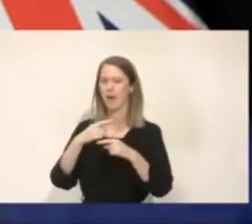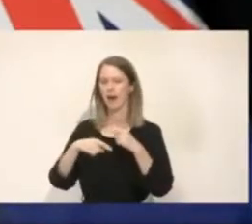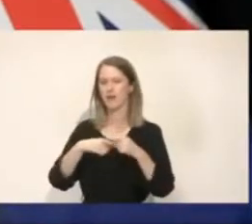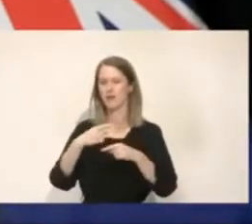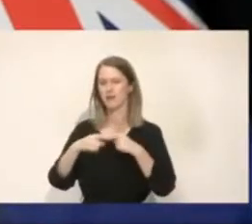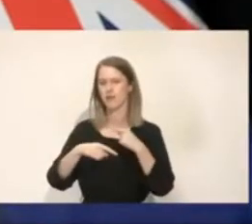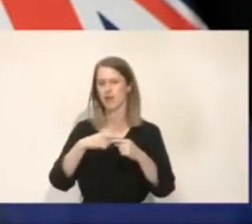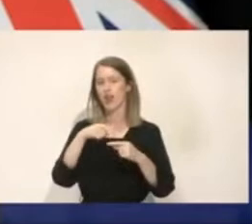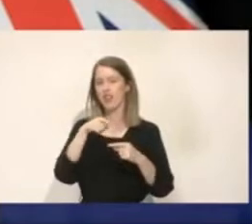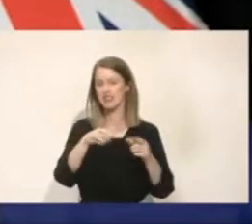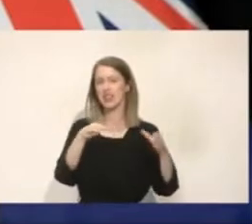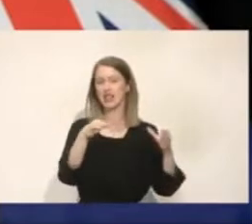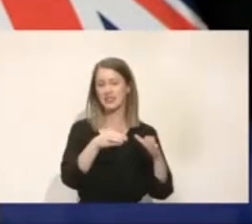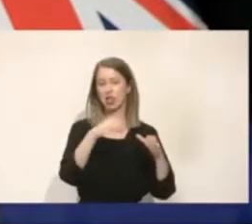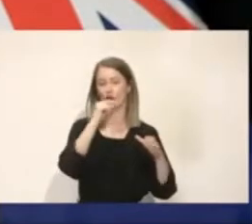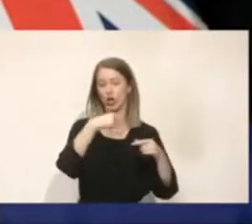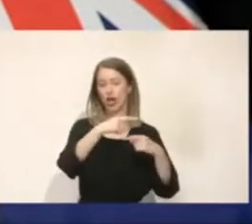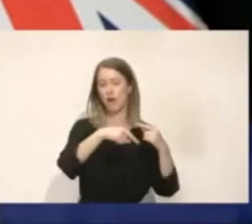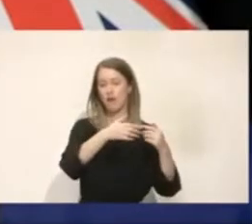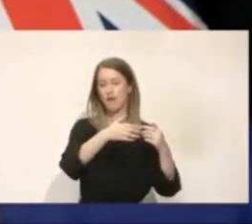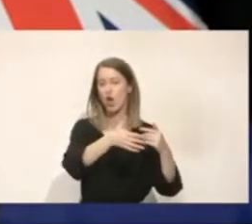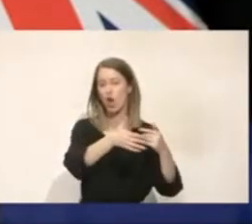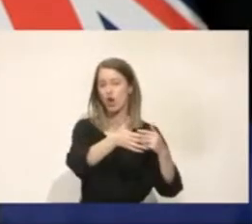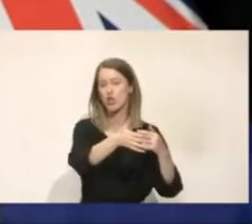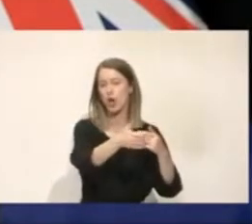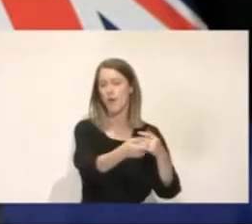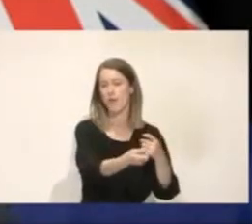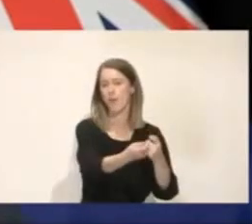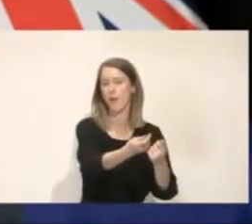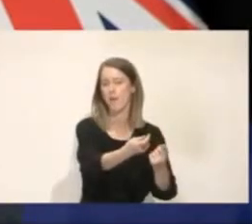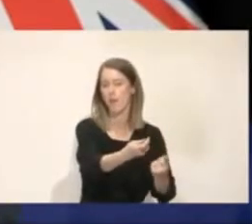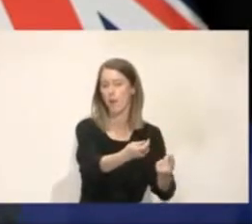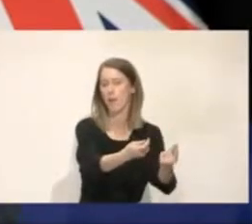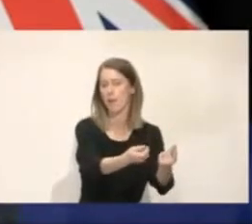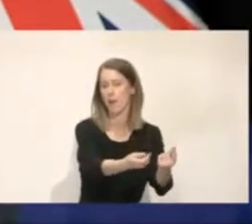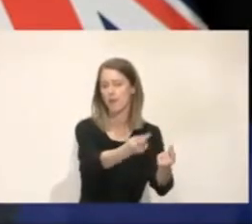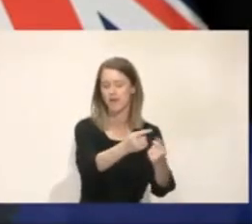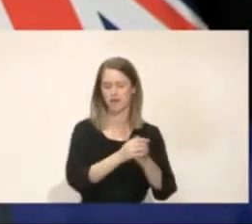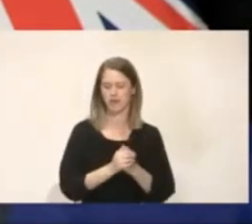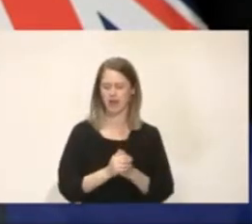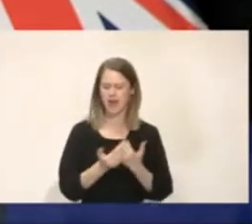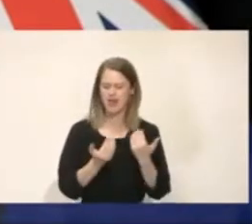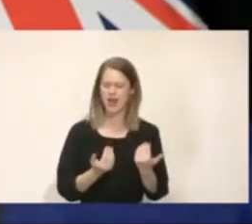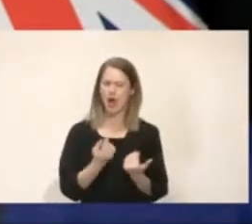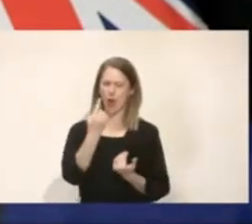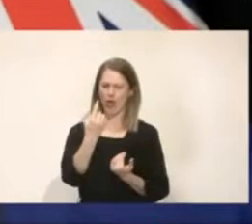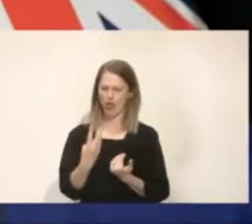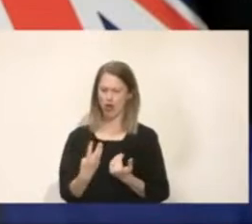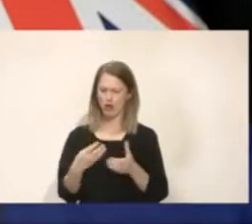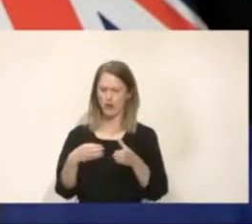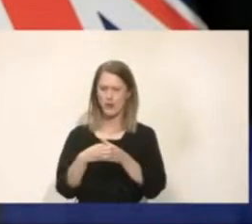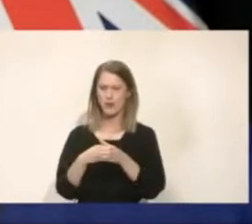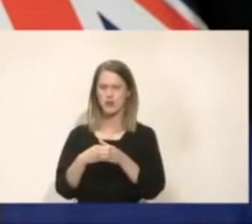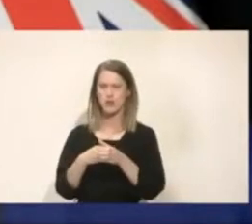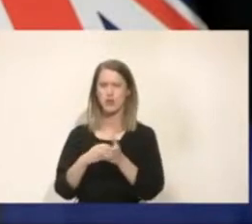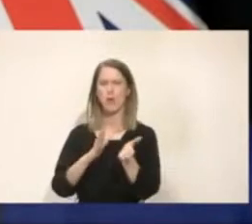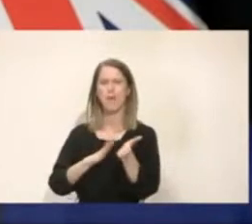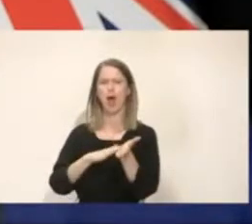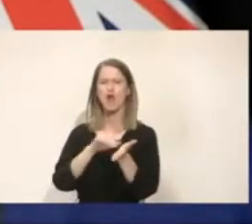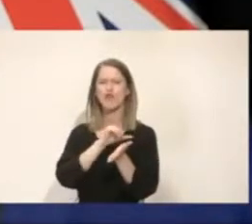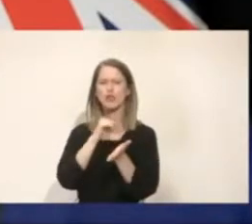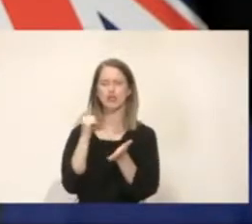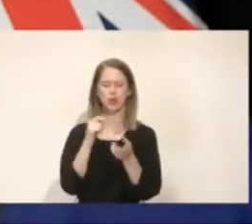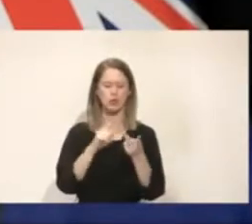this Auckland cluster. About 1/3 of the cases now are in the Mount Roscoe subcluster. And when you add in the Botany one, we're